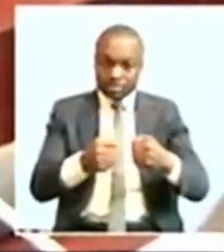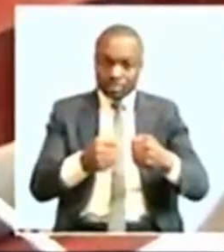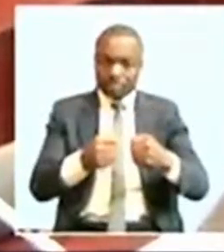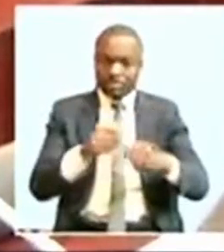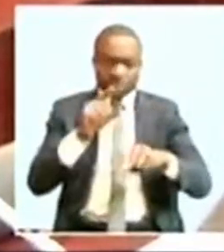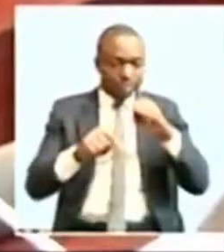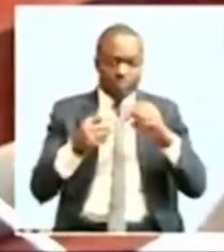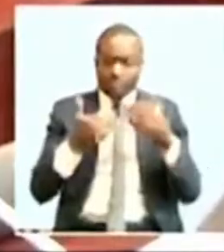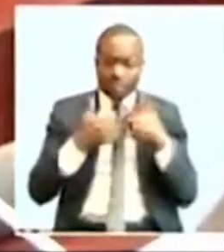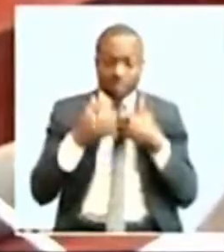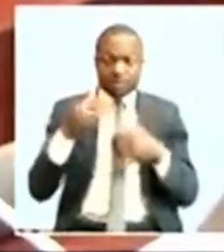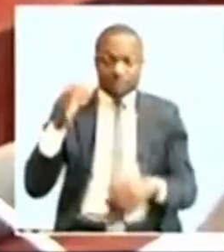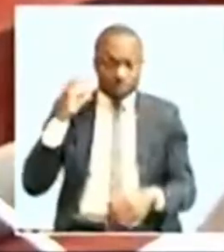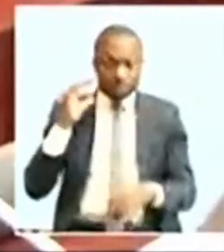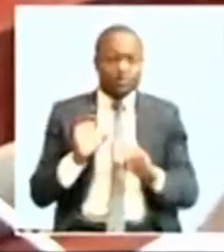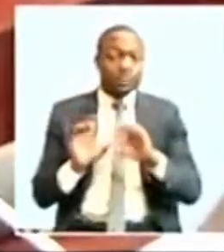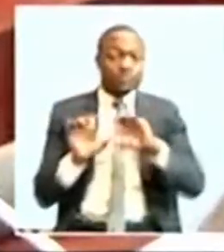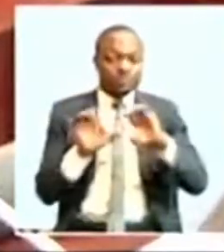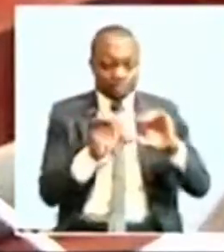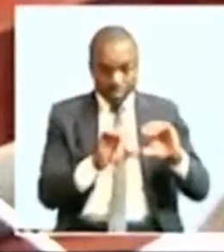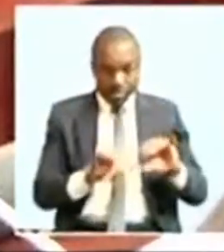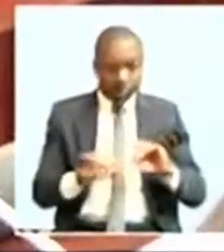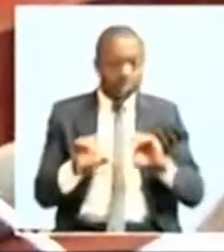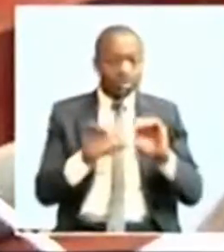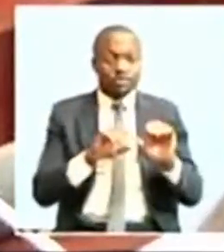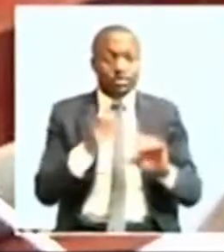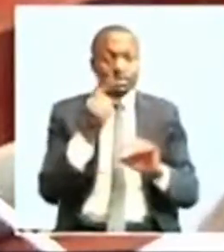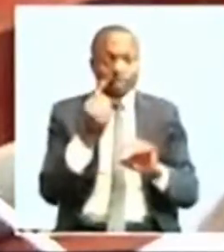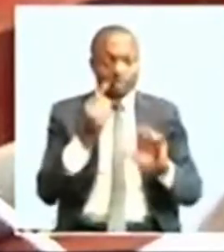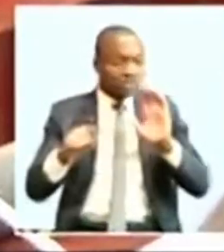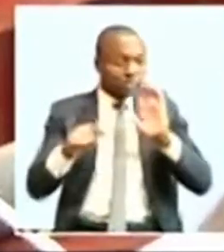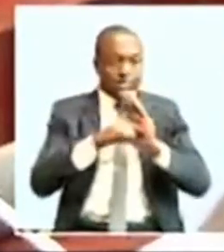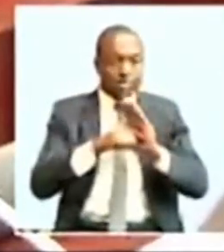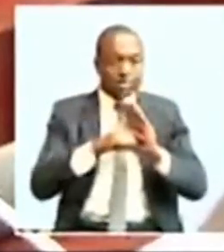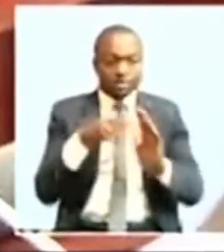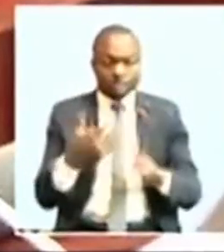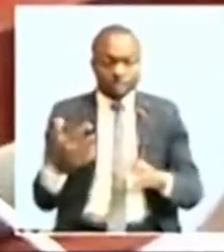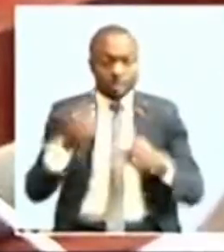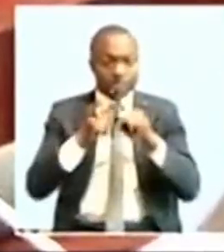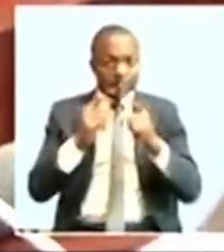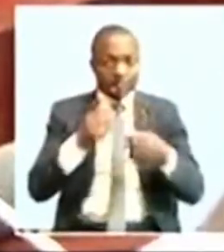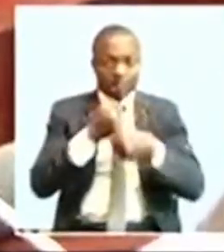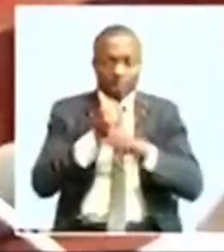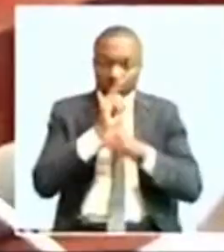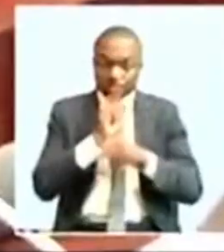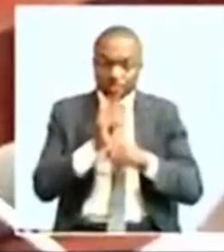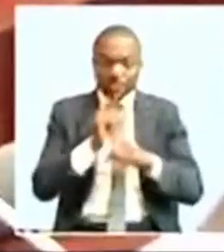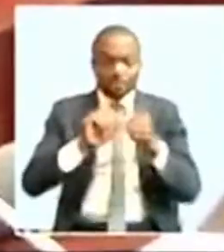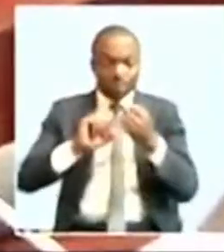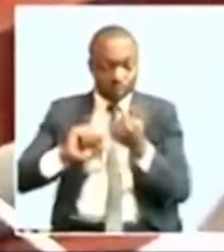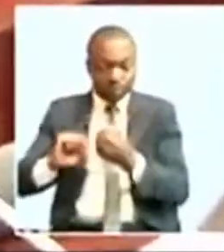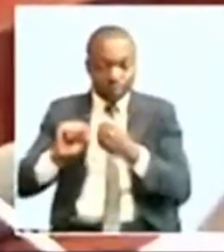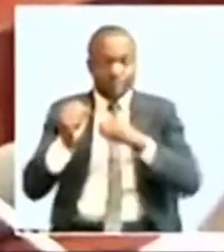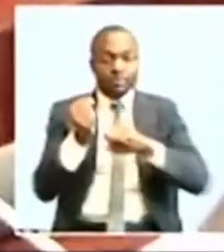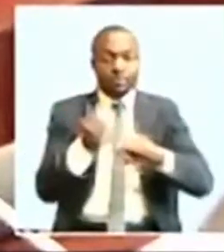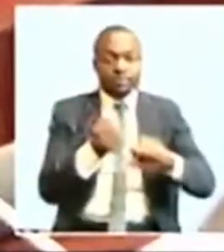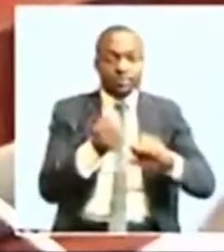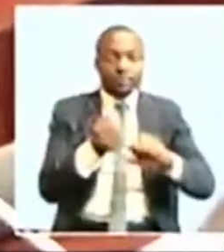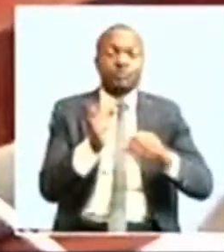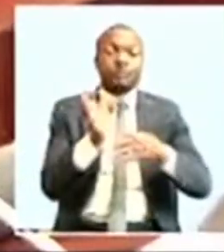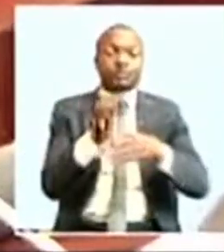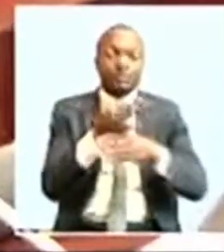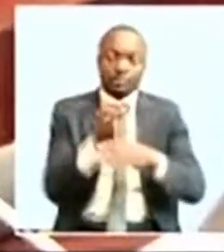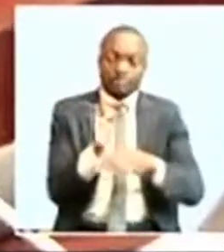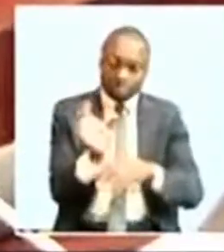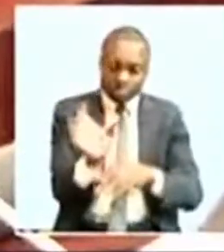the capacity to do that. Maybe that's one of the negative aspects, but in order to ensure that we preserve and protect our aquaculture, we need